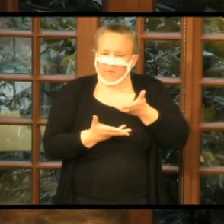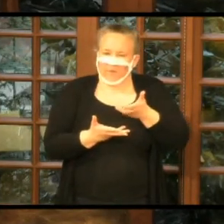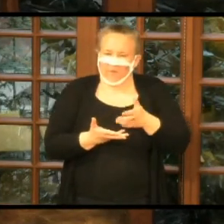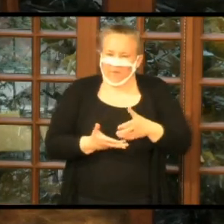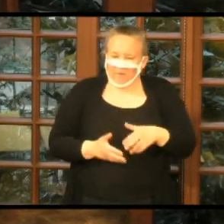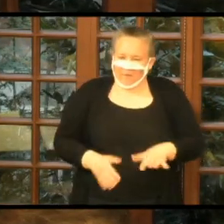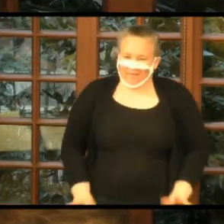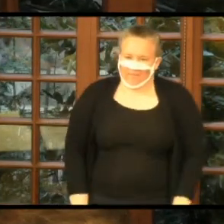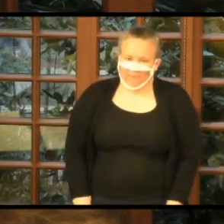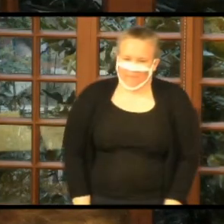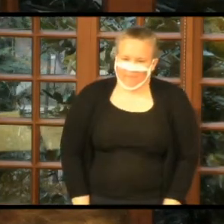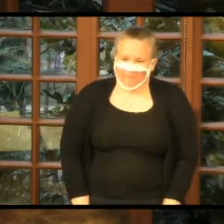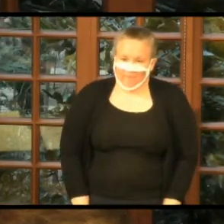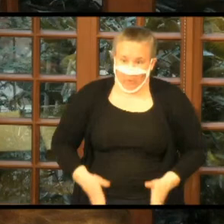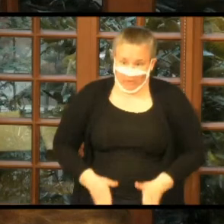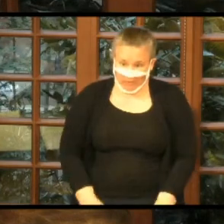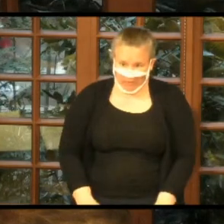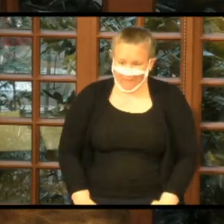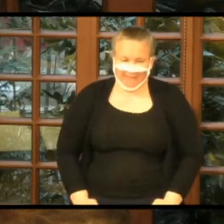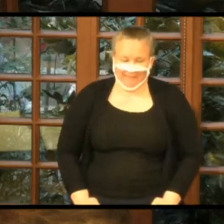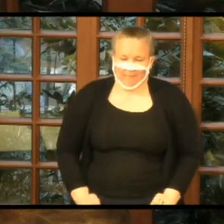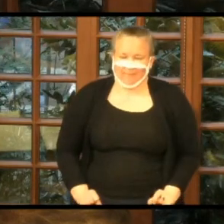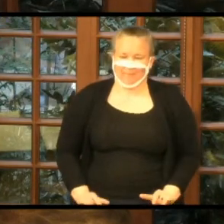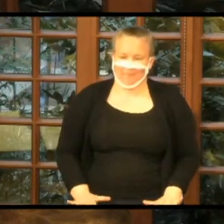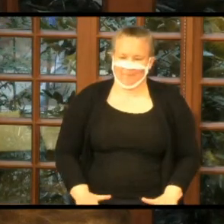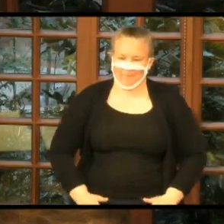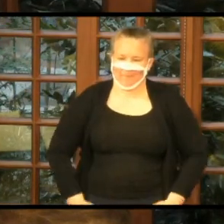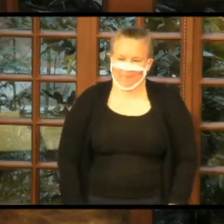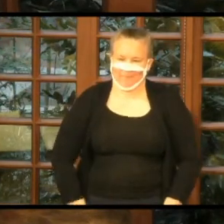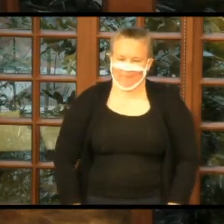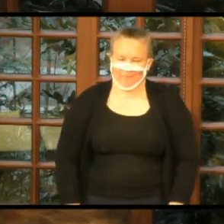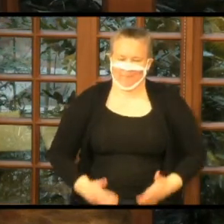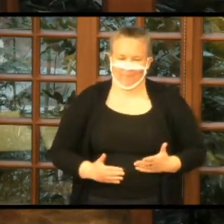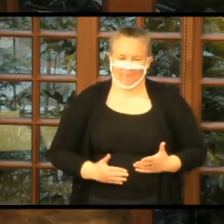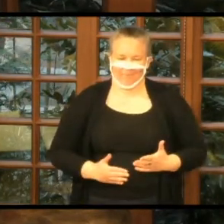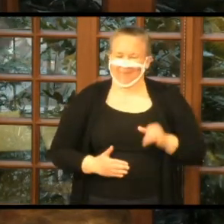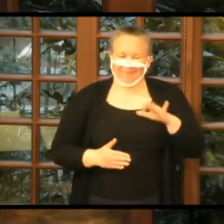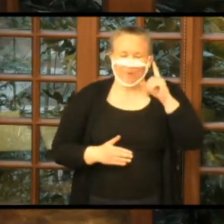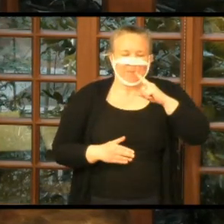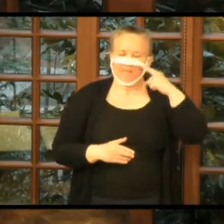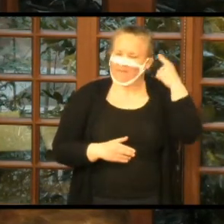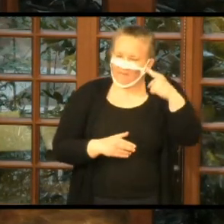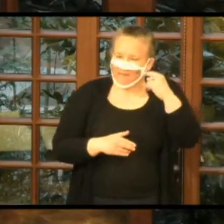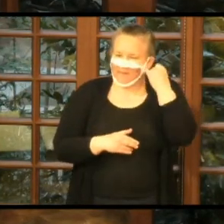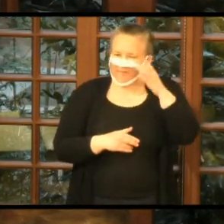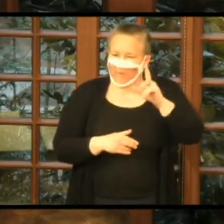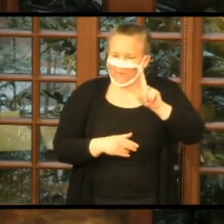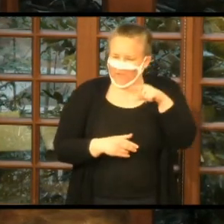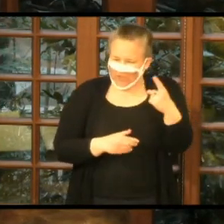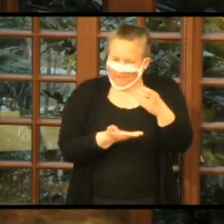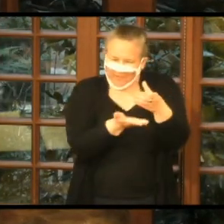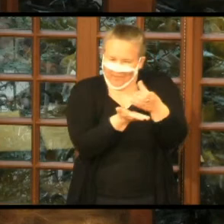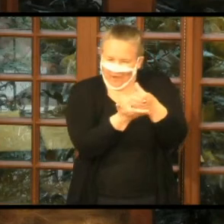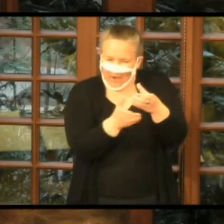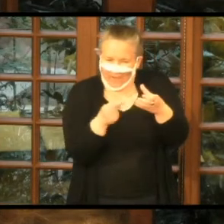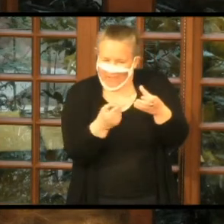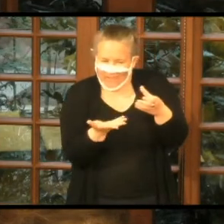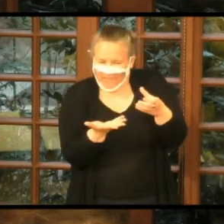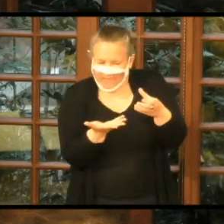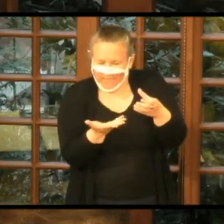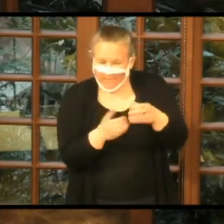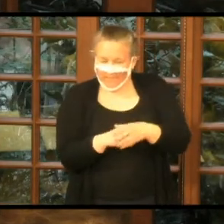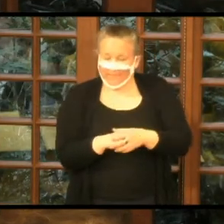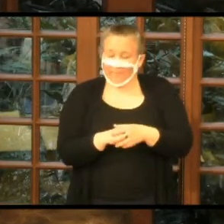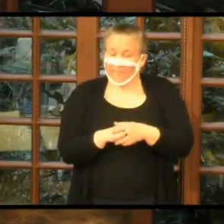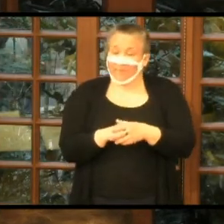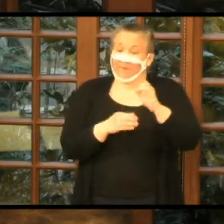her white-knuckled grip, smoothing it over her knee. It would be insane if it was just the cup. A